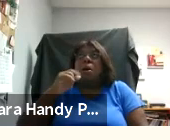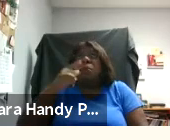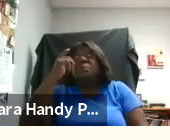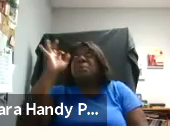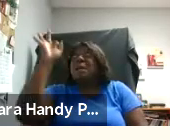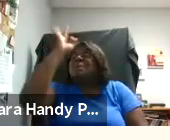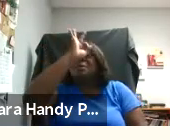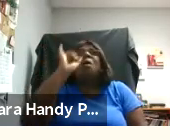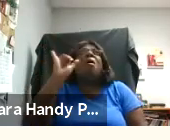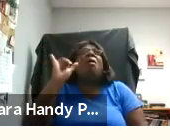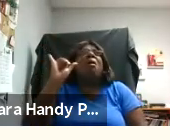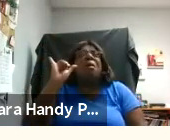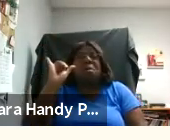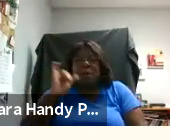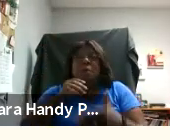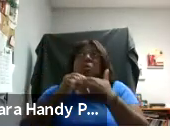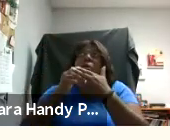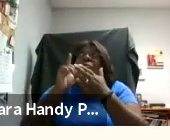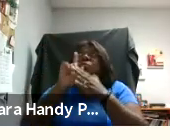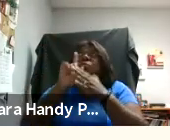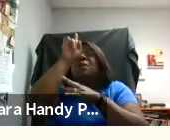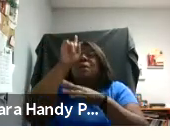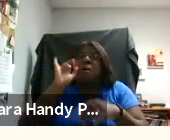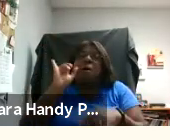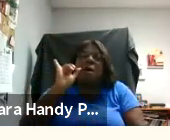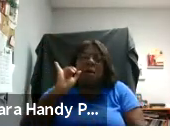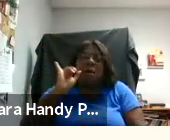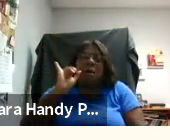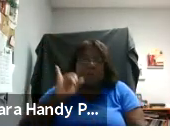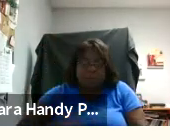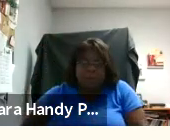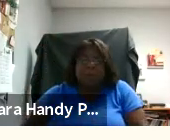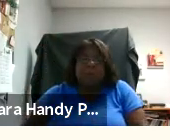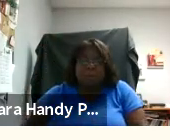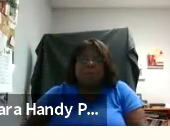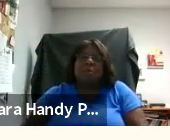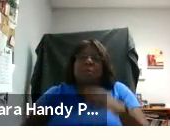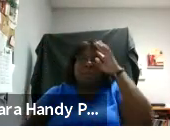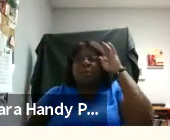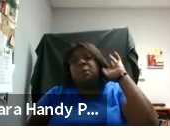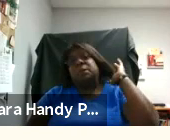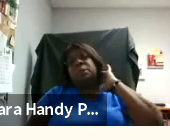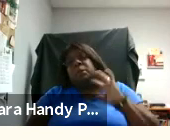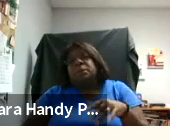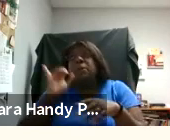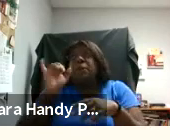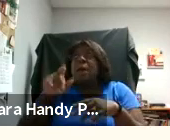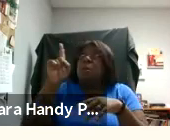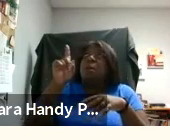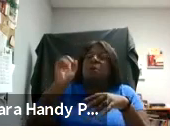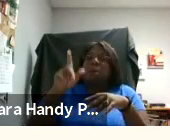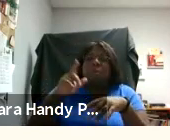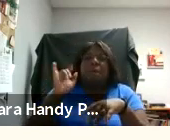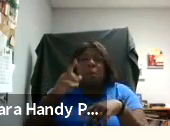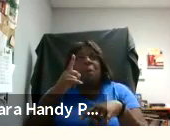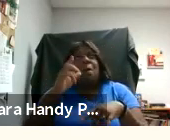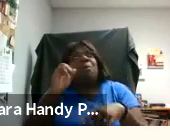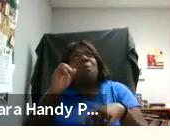Yeah, but the Okay. closest one to you is straight ahead. Right. That one's gonna be too far behind her, so you want to. Oh, that one. Yep, that's your Okay. mic. Thanks. All